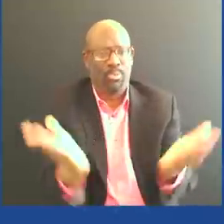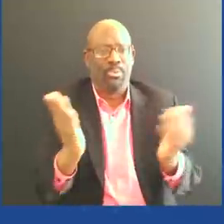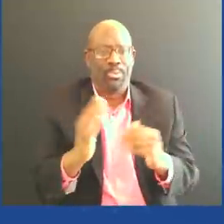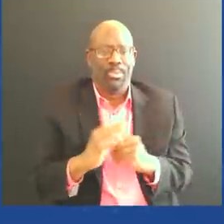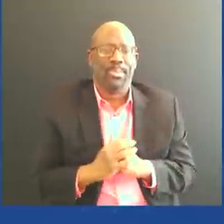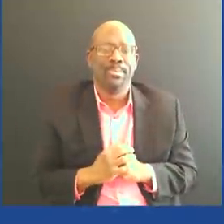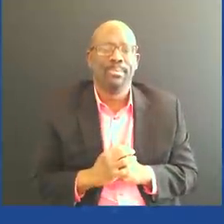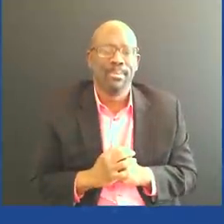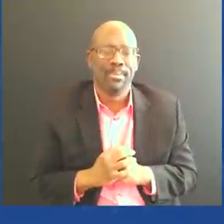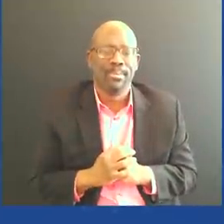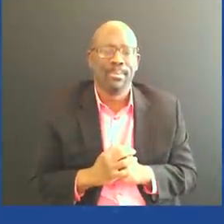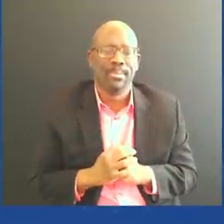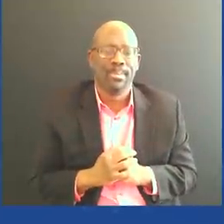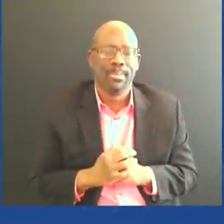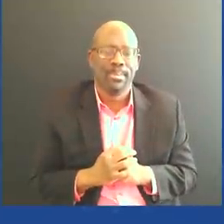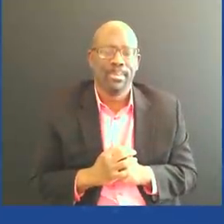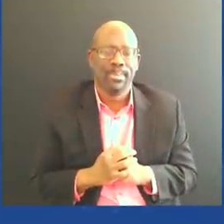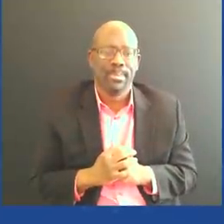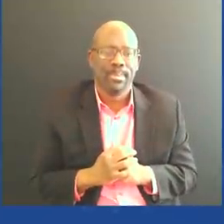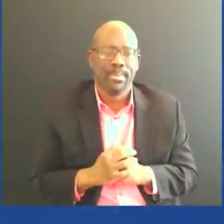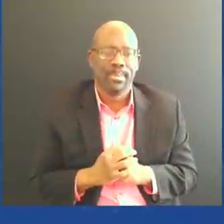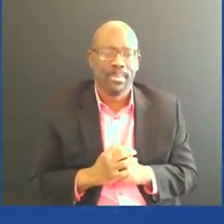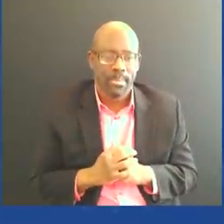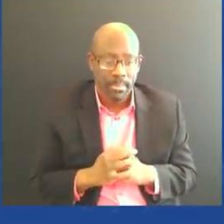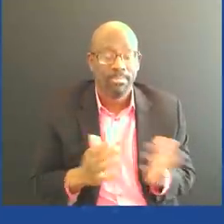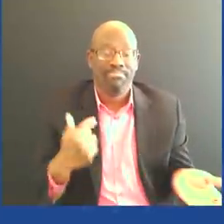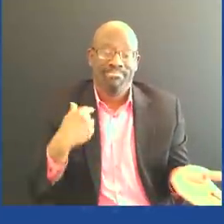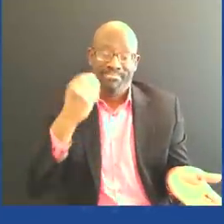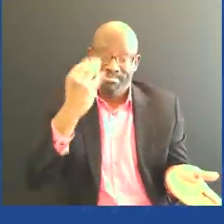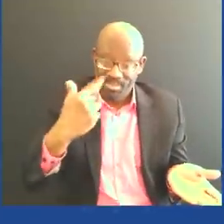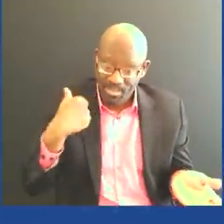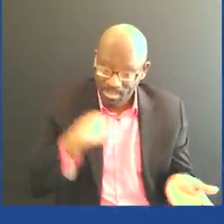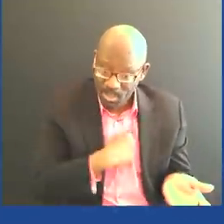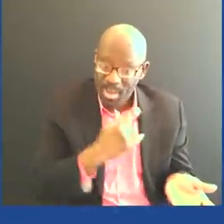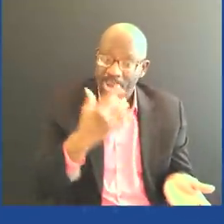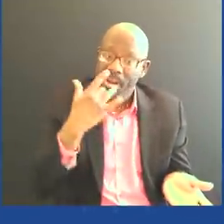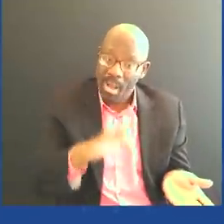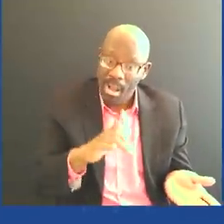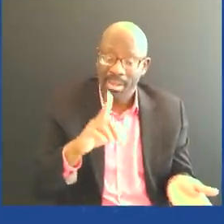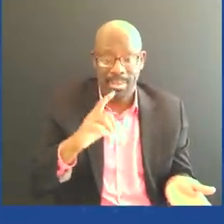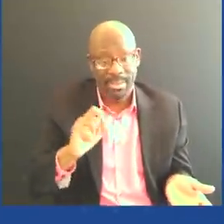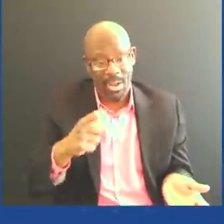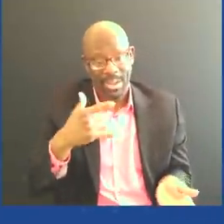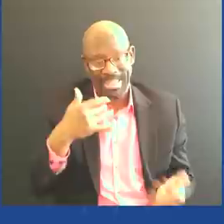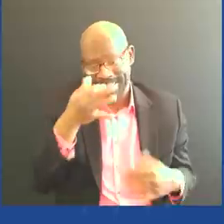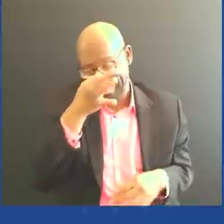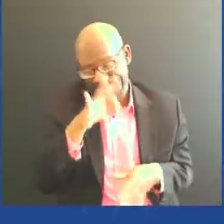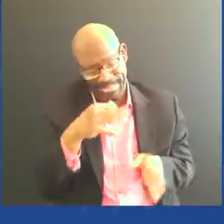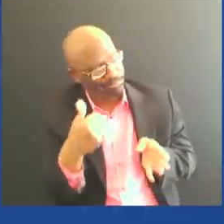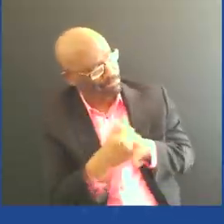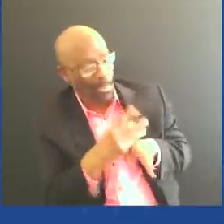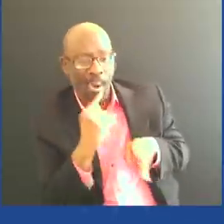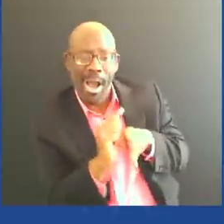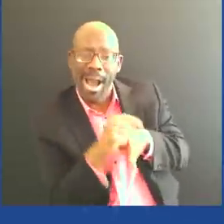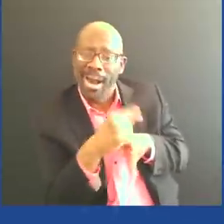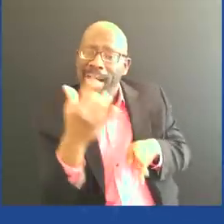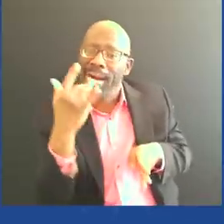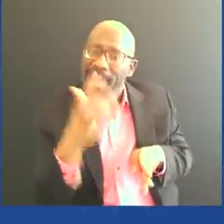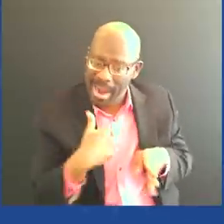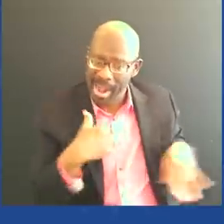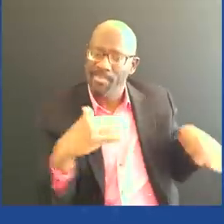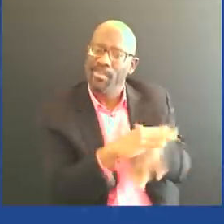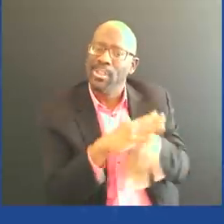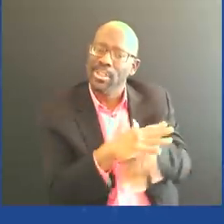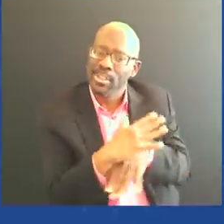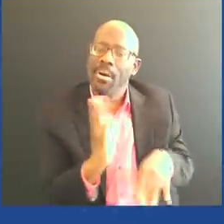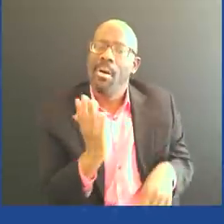We are so lucky here in Delaware to be a coastal state, so we're actually able to have the privilege of our namesake ship